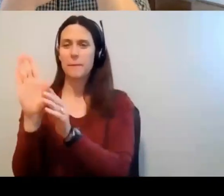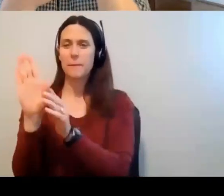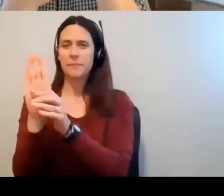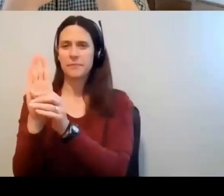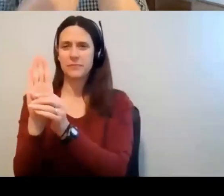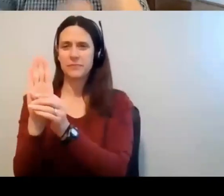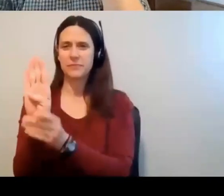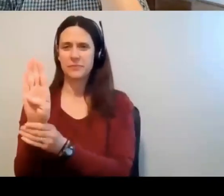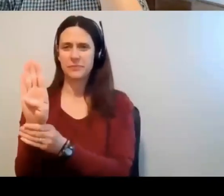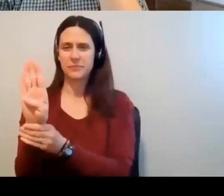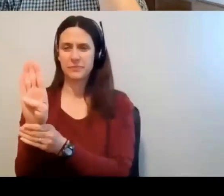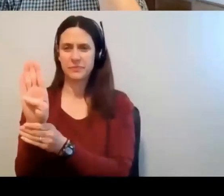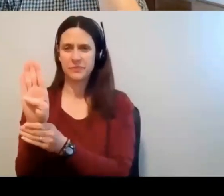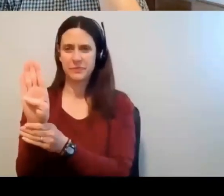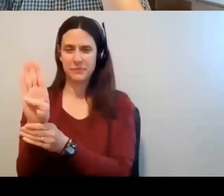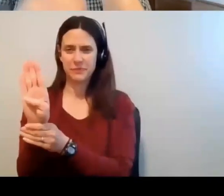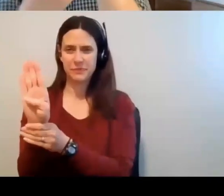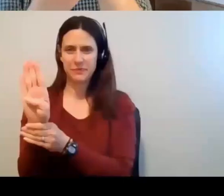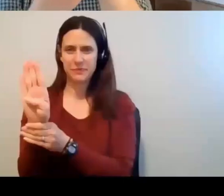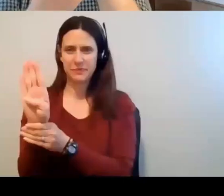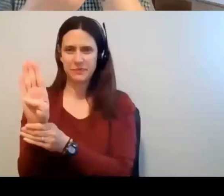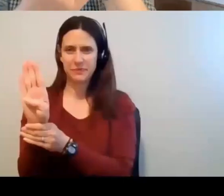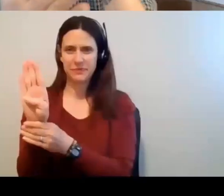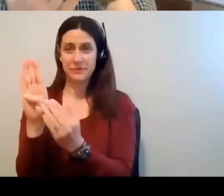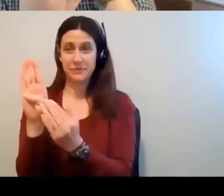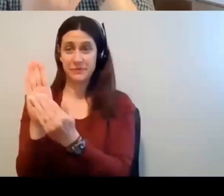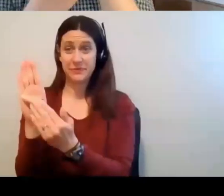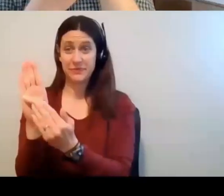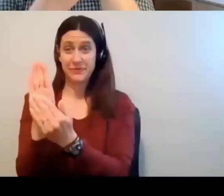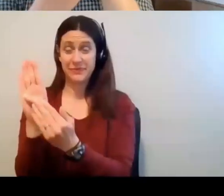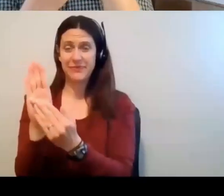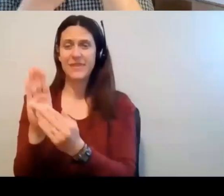here in the middle. Okay. And this is going to be our